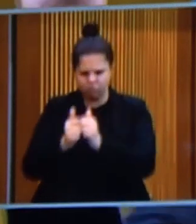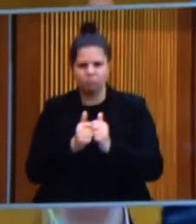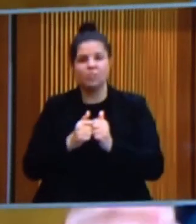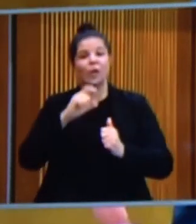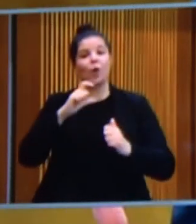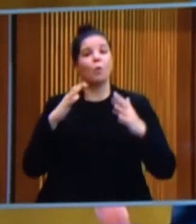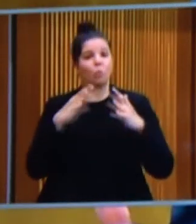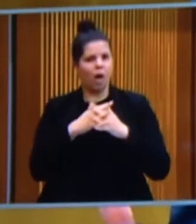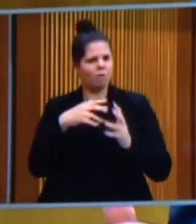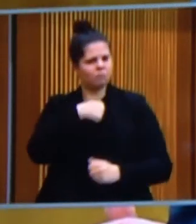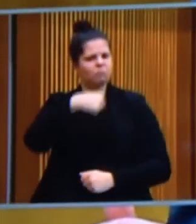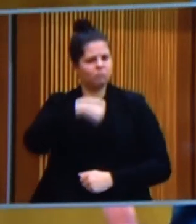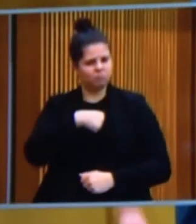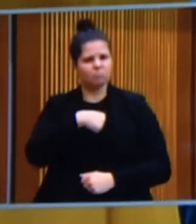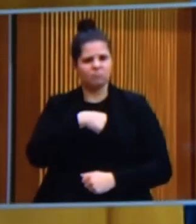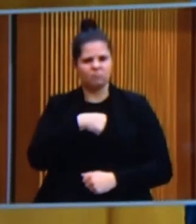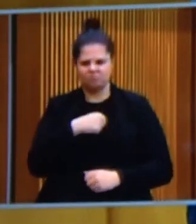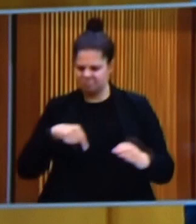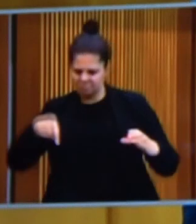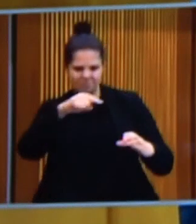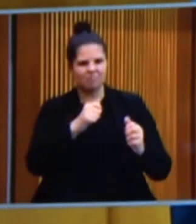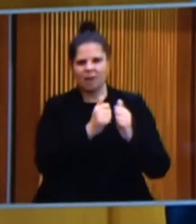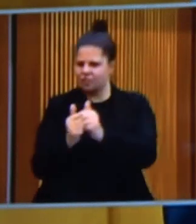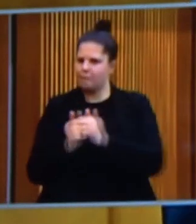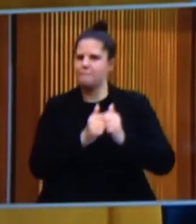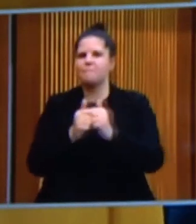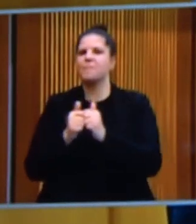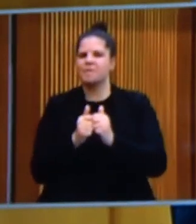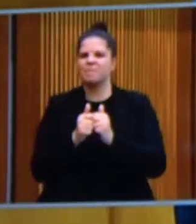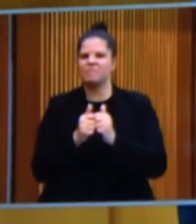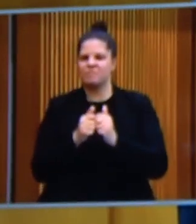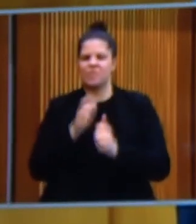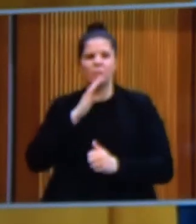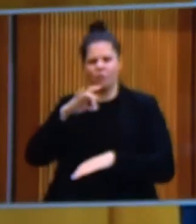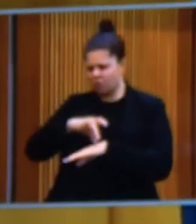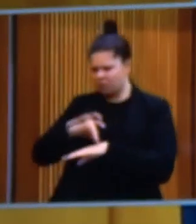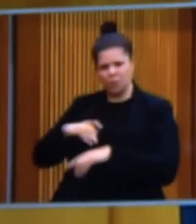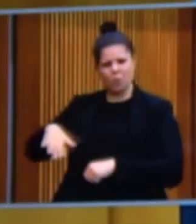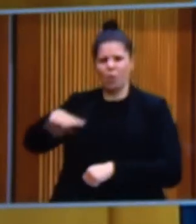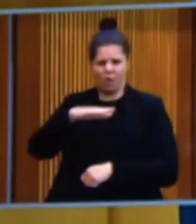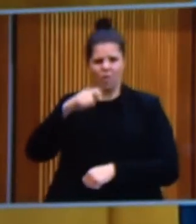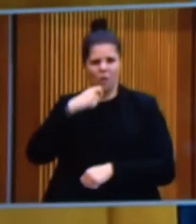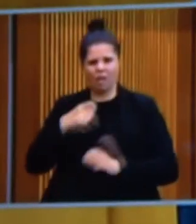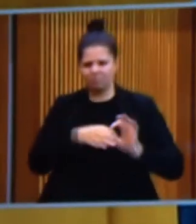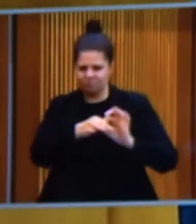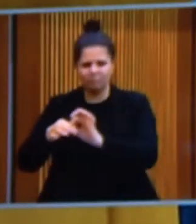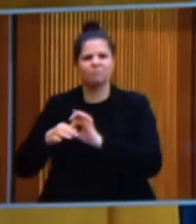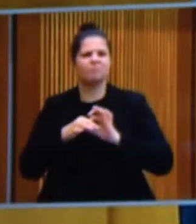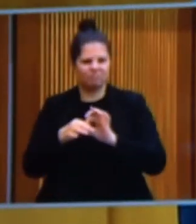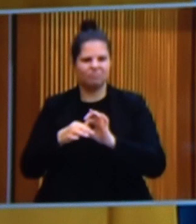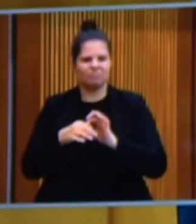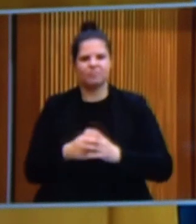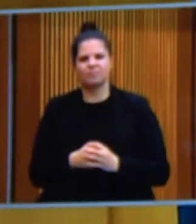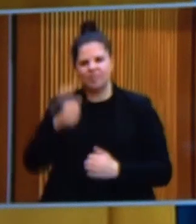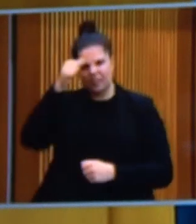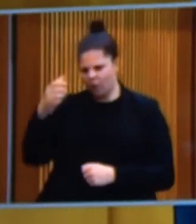guarantee, then state partnerships, and then the individual private hospitals relying on the source income that